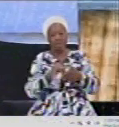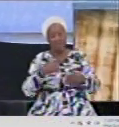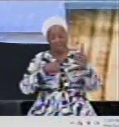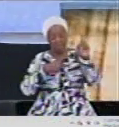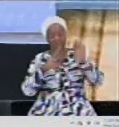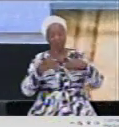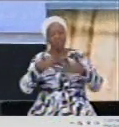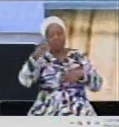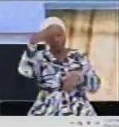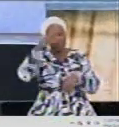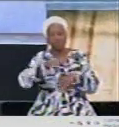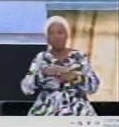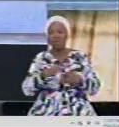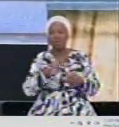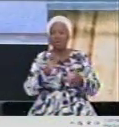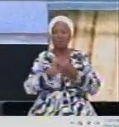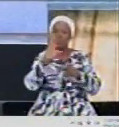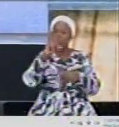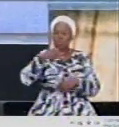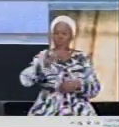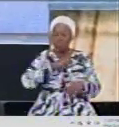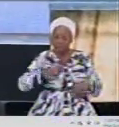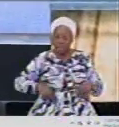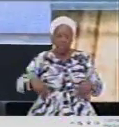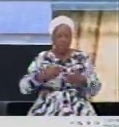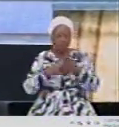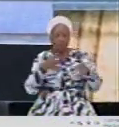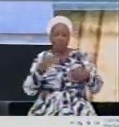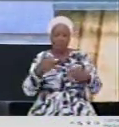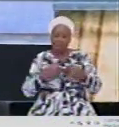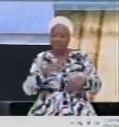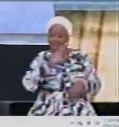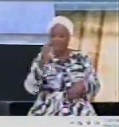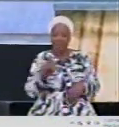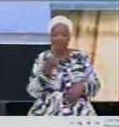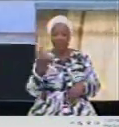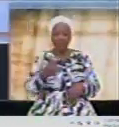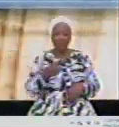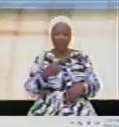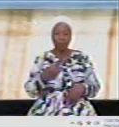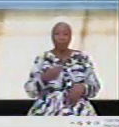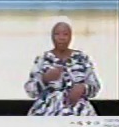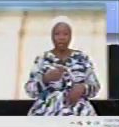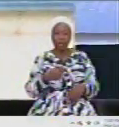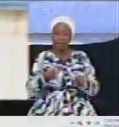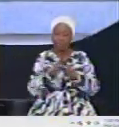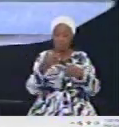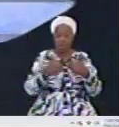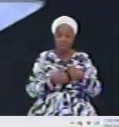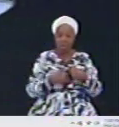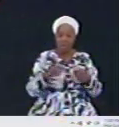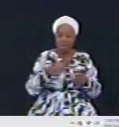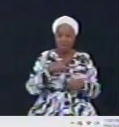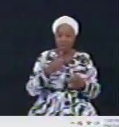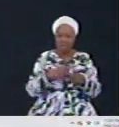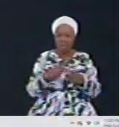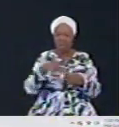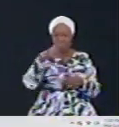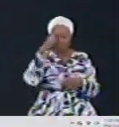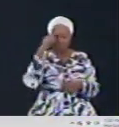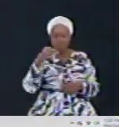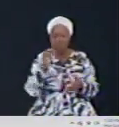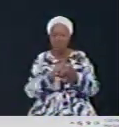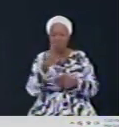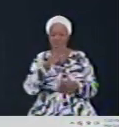that no king before you has ever had. And even people after you, you'll be special